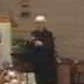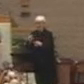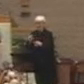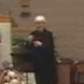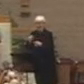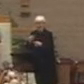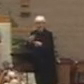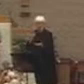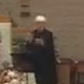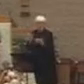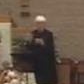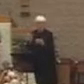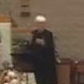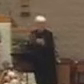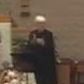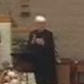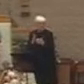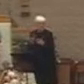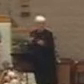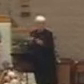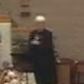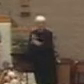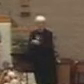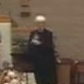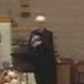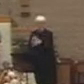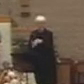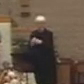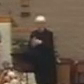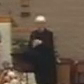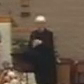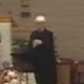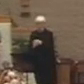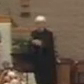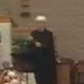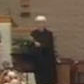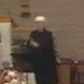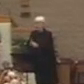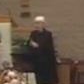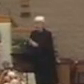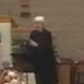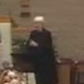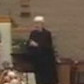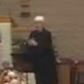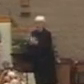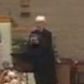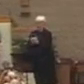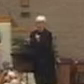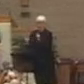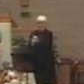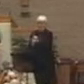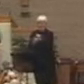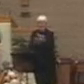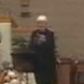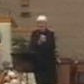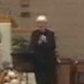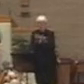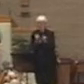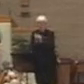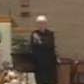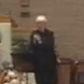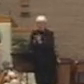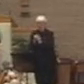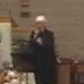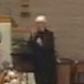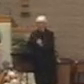Maybe when Jesus multiplied the loaves. But every single time we have encounters with Jesus, it's